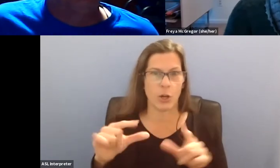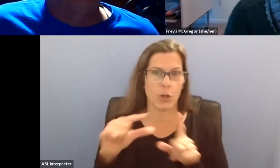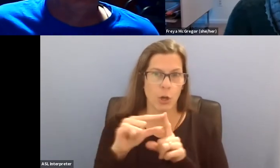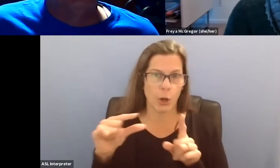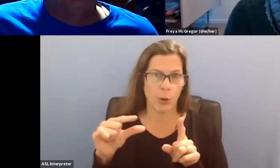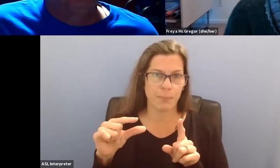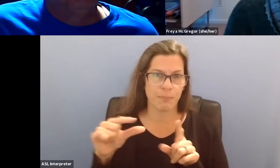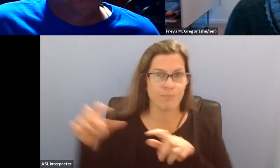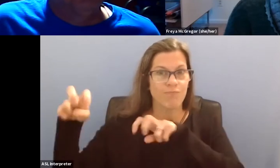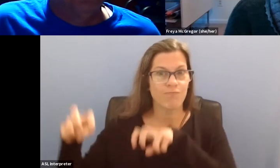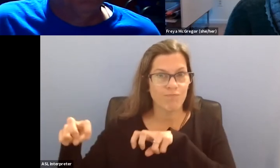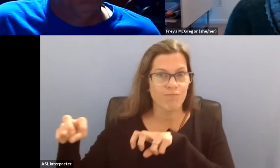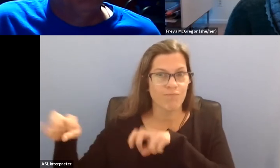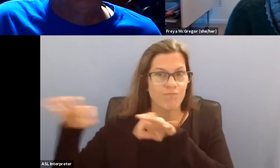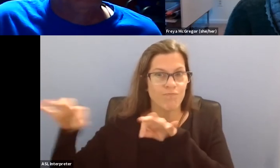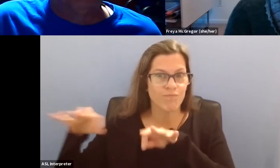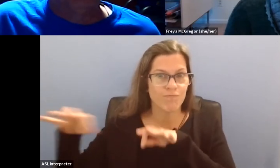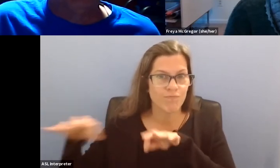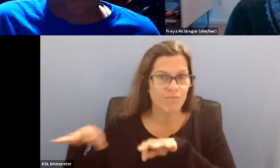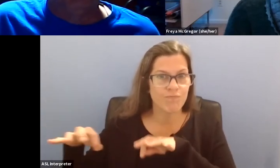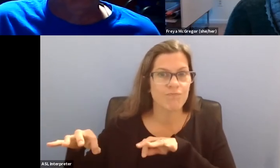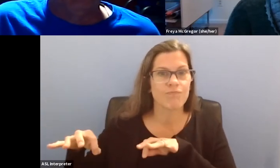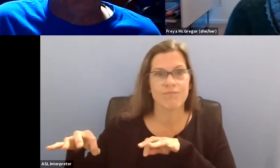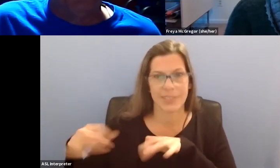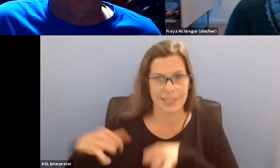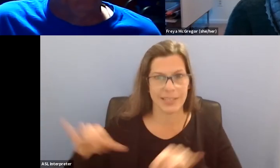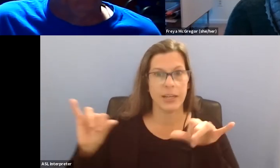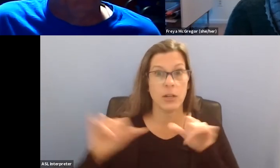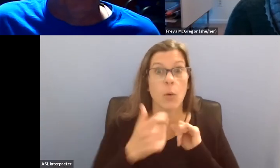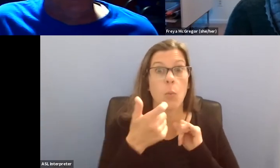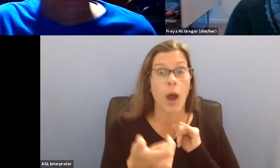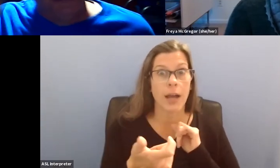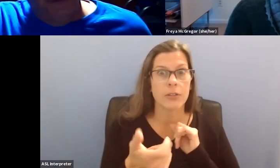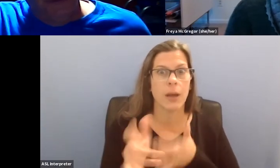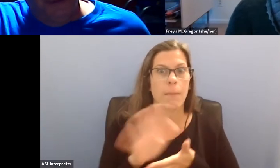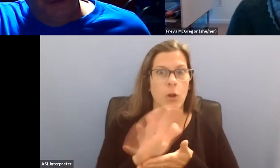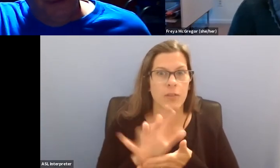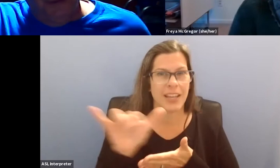you and telling you what's going on, you still watch the movie. So it's perfectly fine.